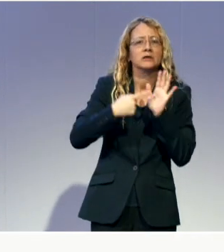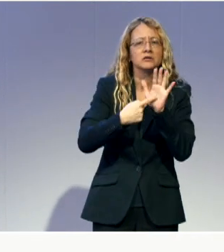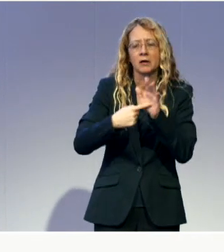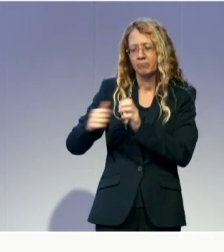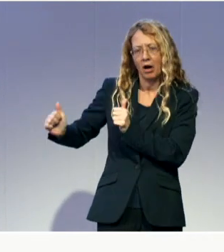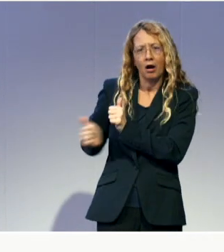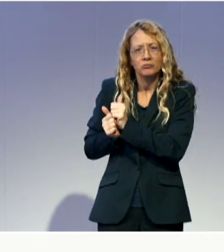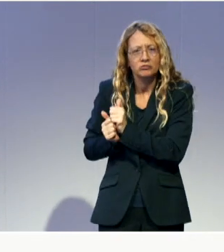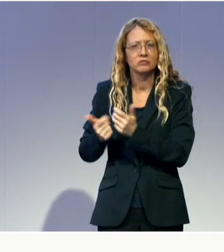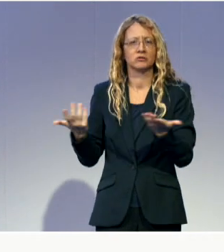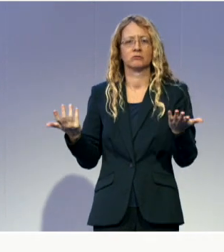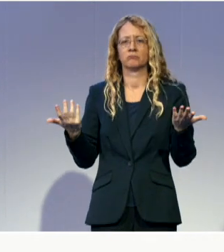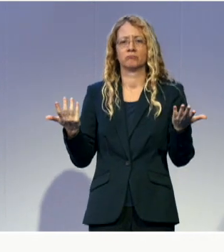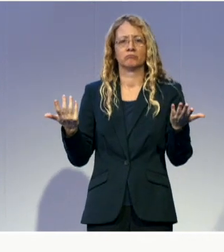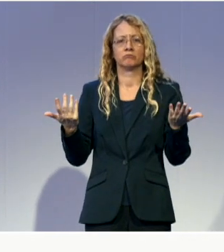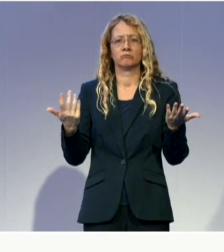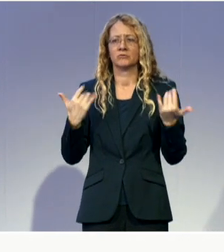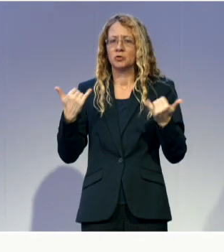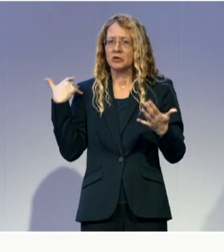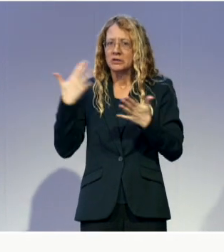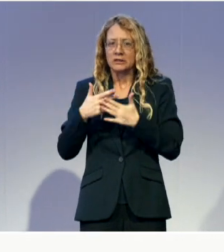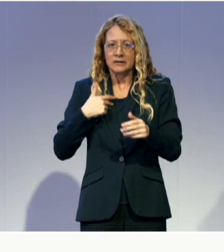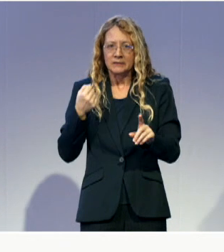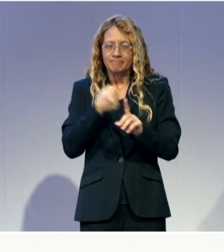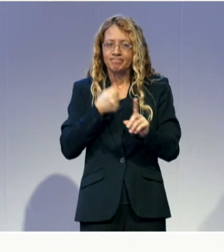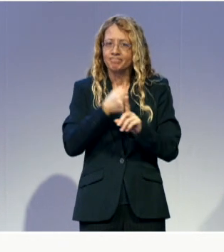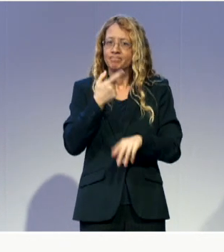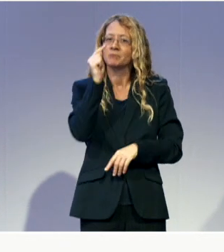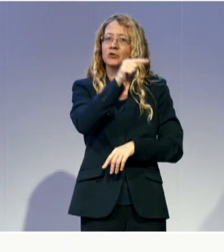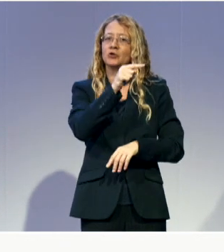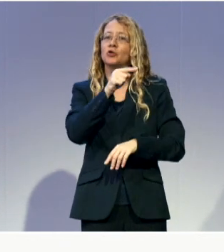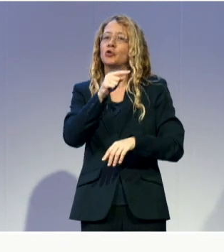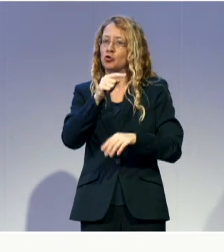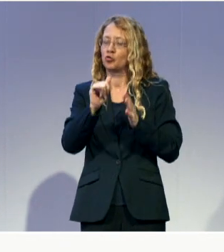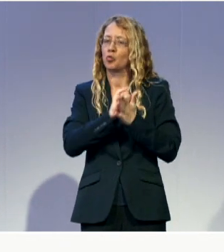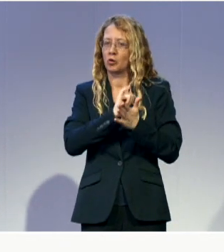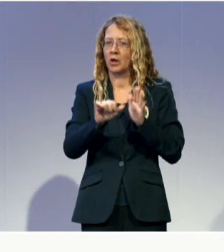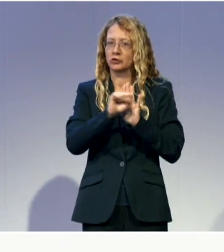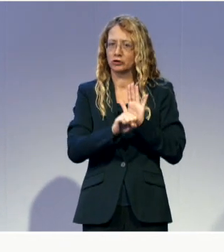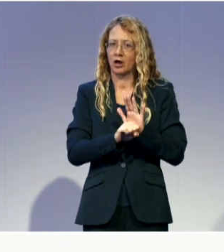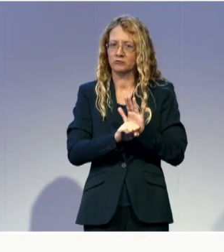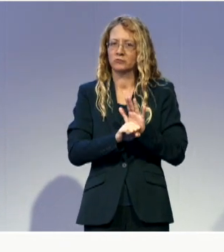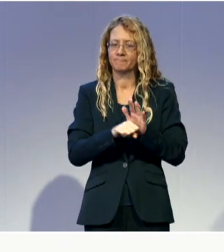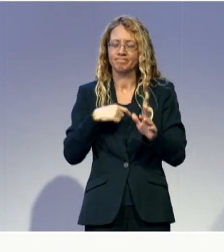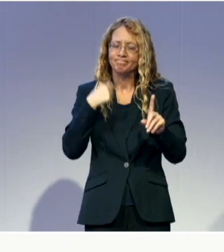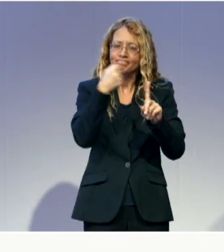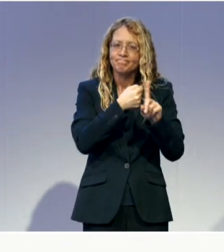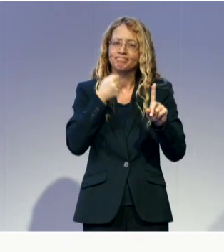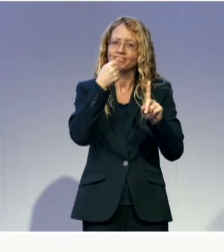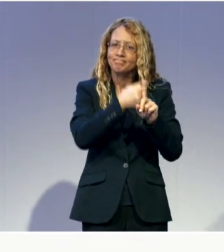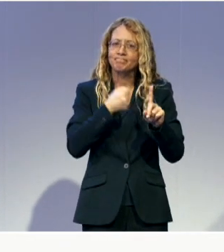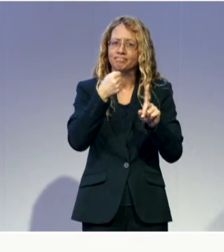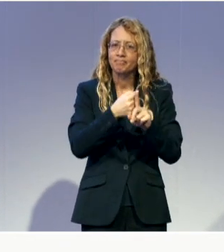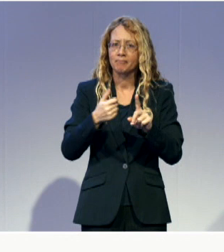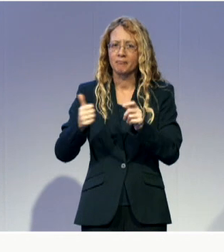fighting a battle in New York State to make sure that we don't lose those services. So